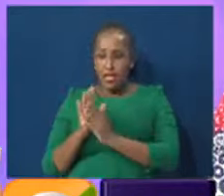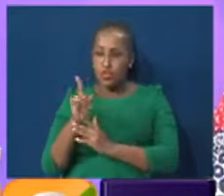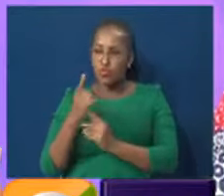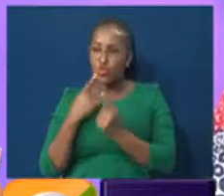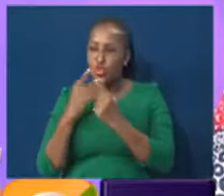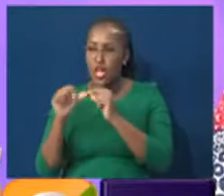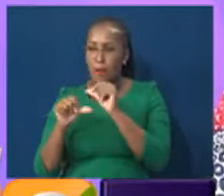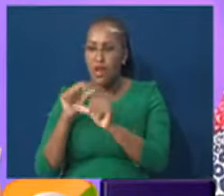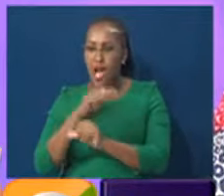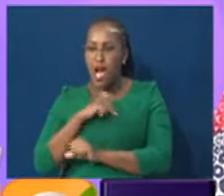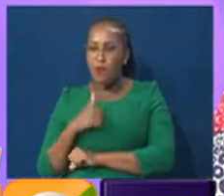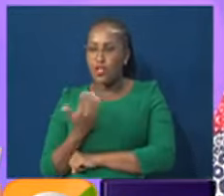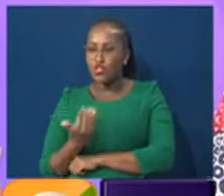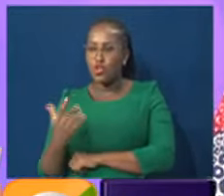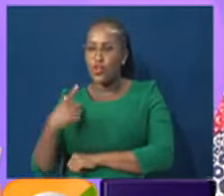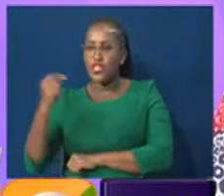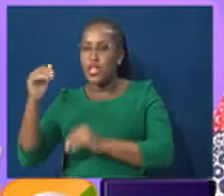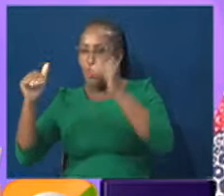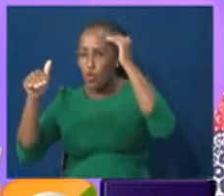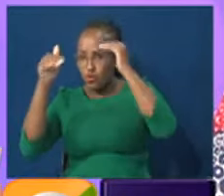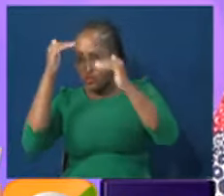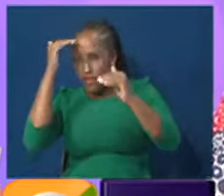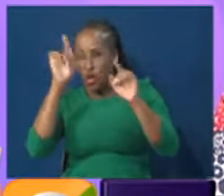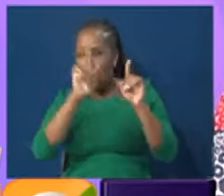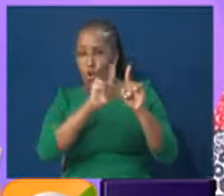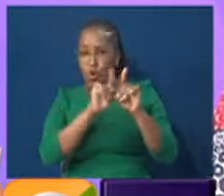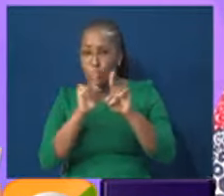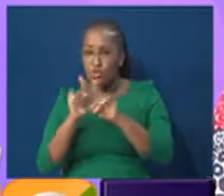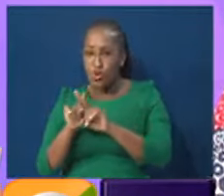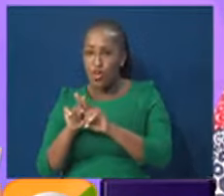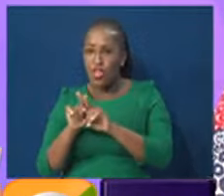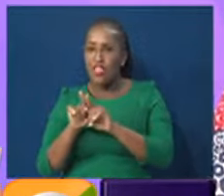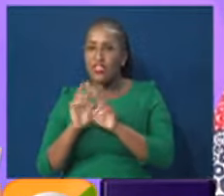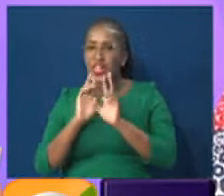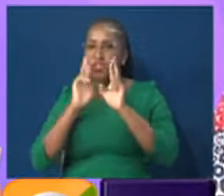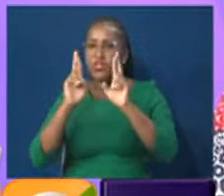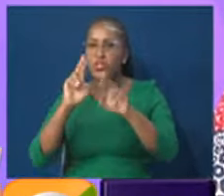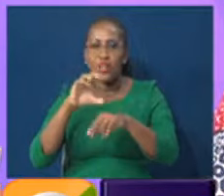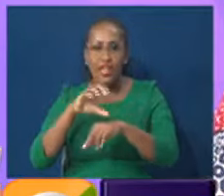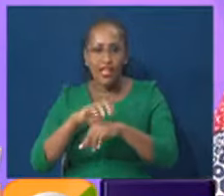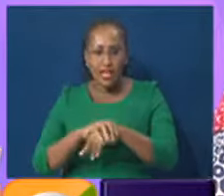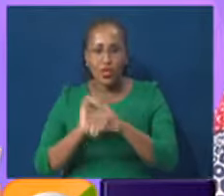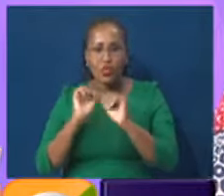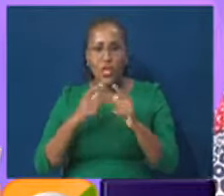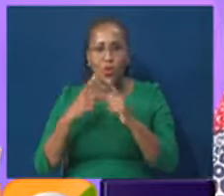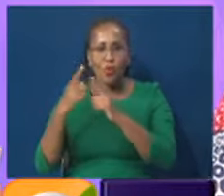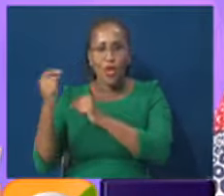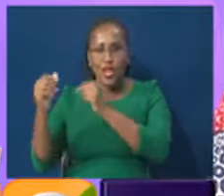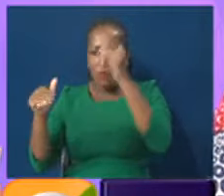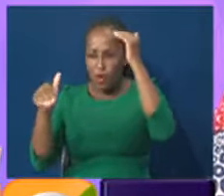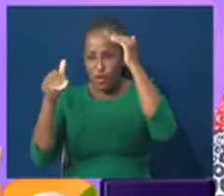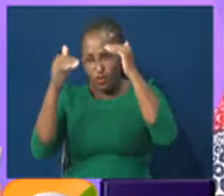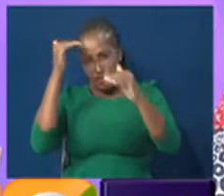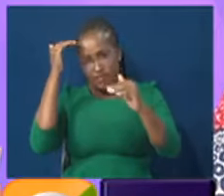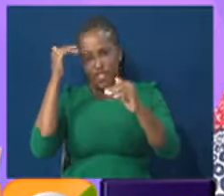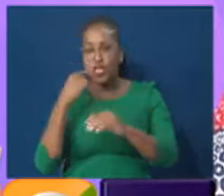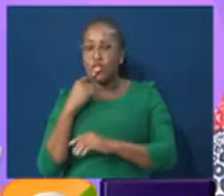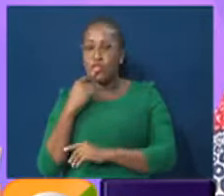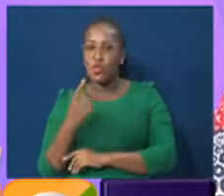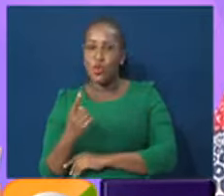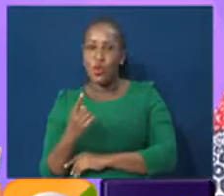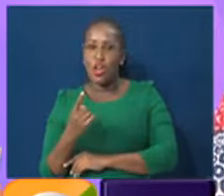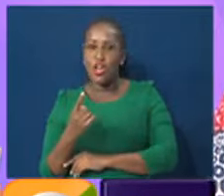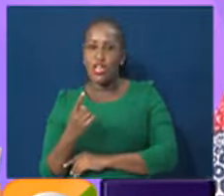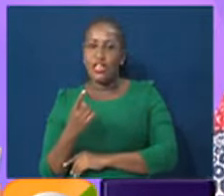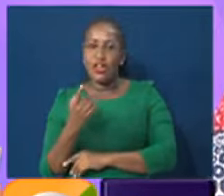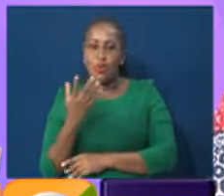our kids going into university and of course, the grades they have to get to make it. The threshold. Right. And so a C